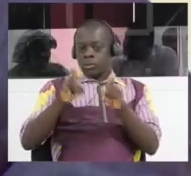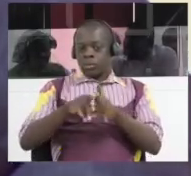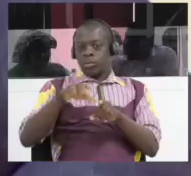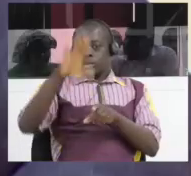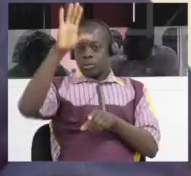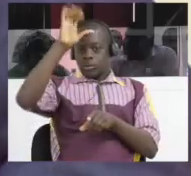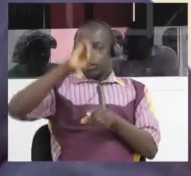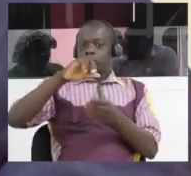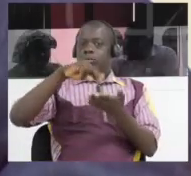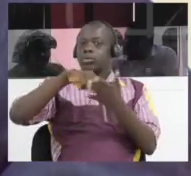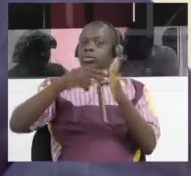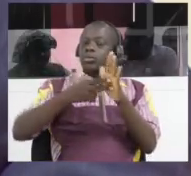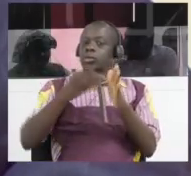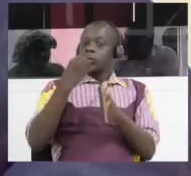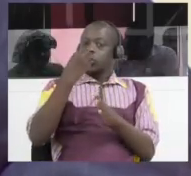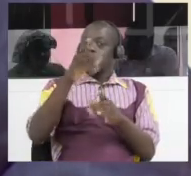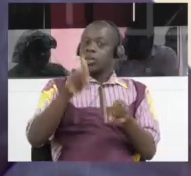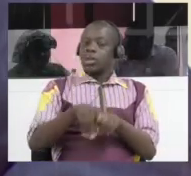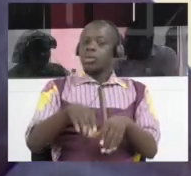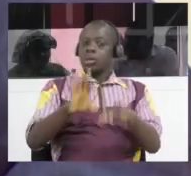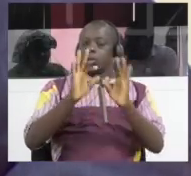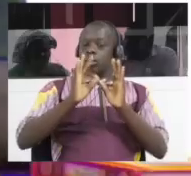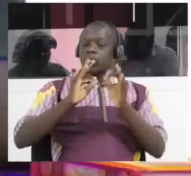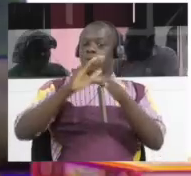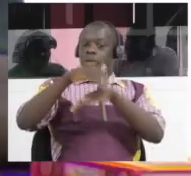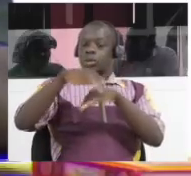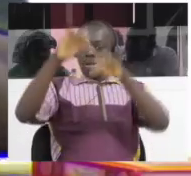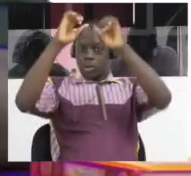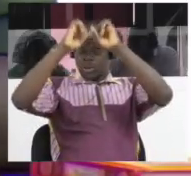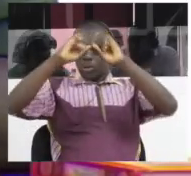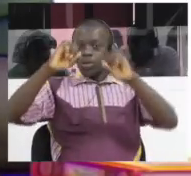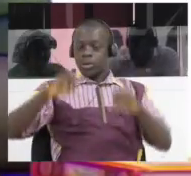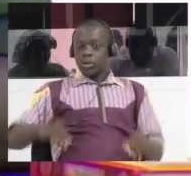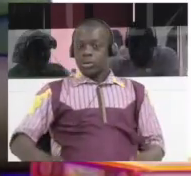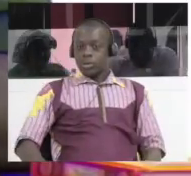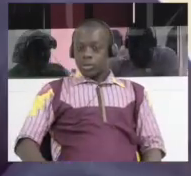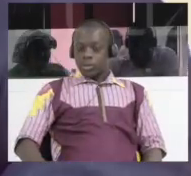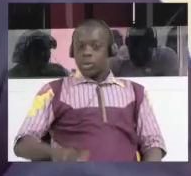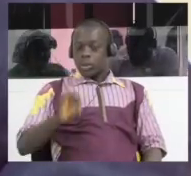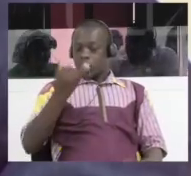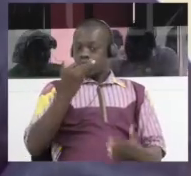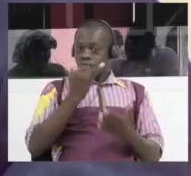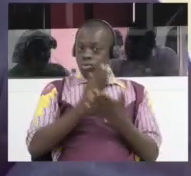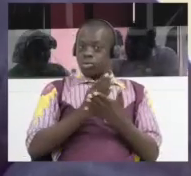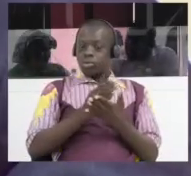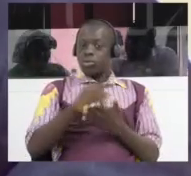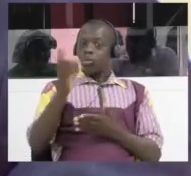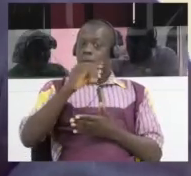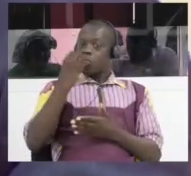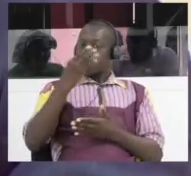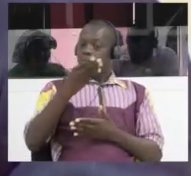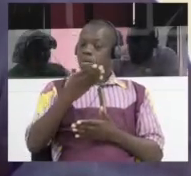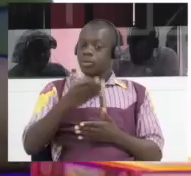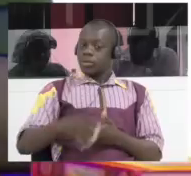that they have now toppled the government, they are now in charge, correct? Certainly. What did you say to